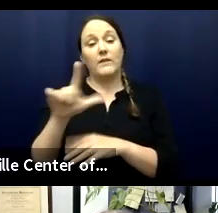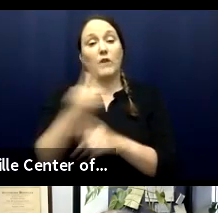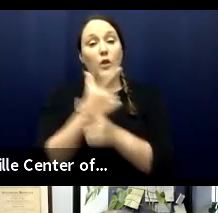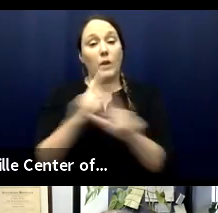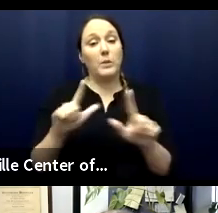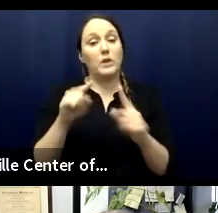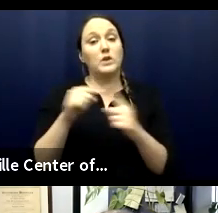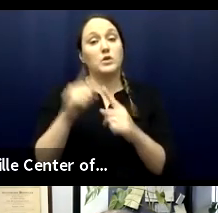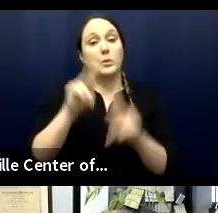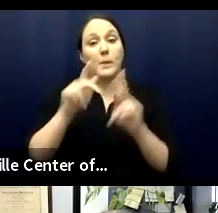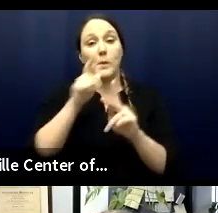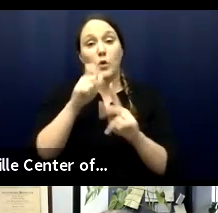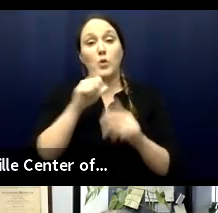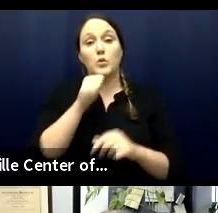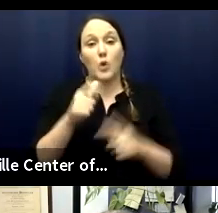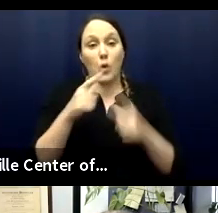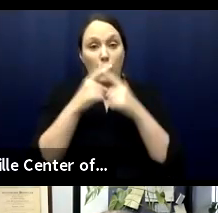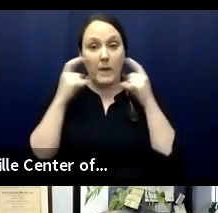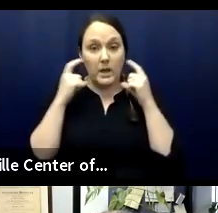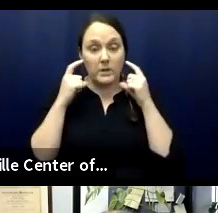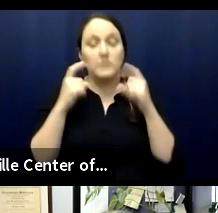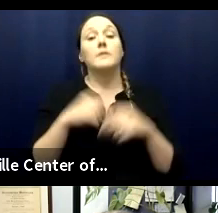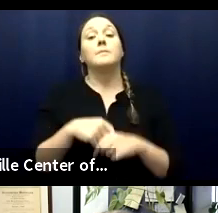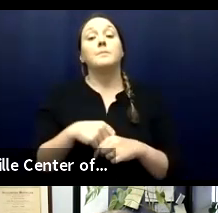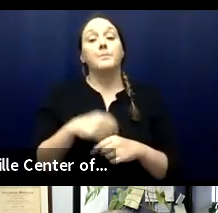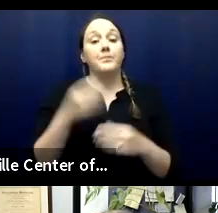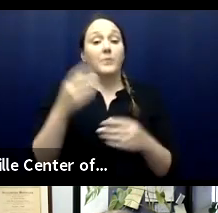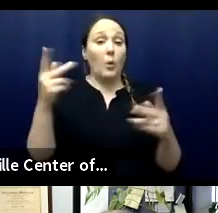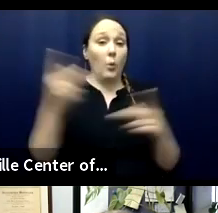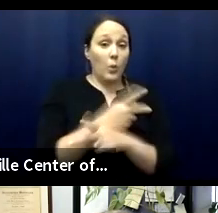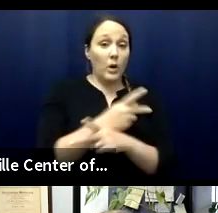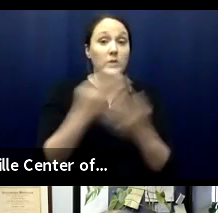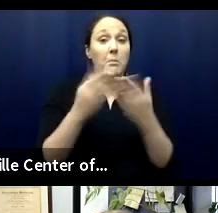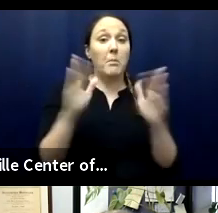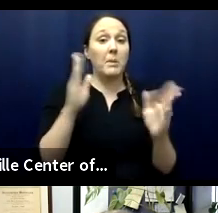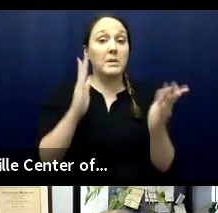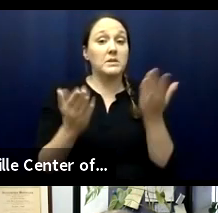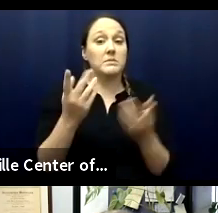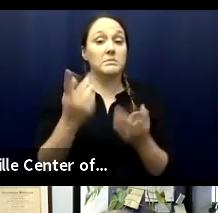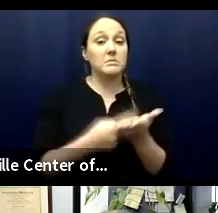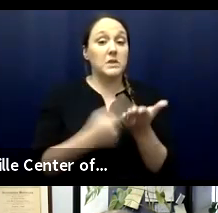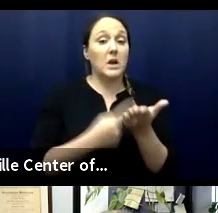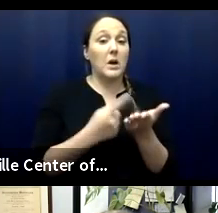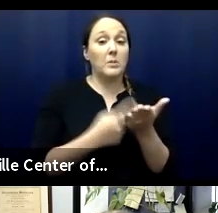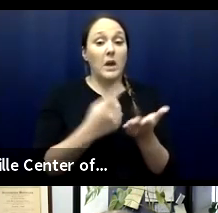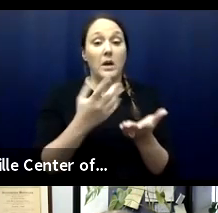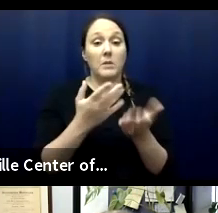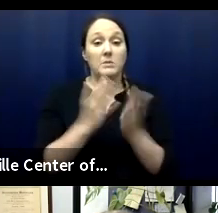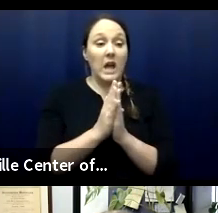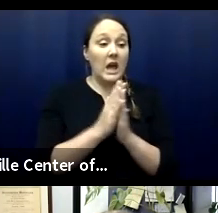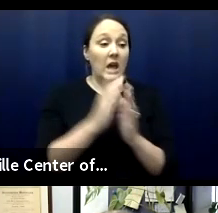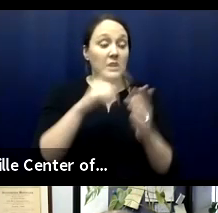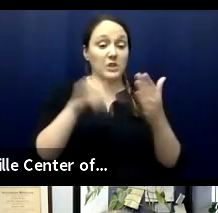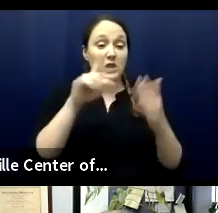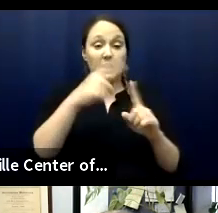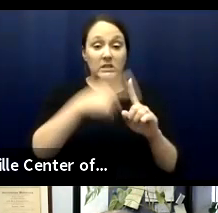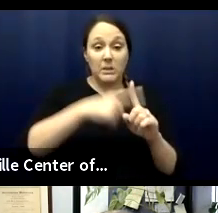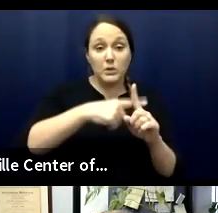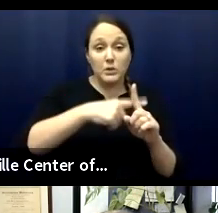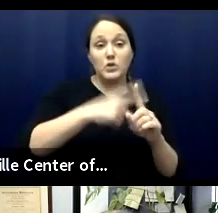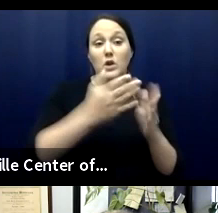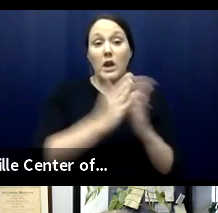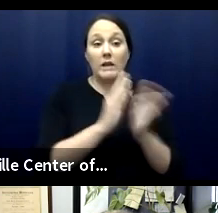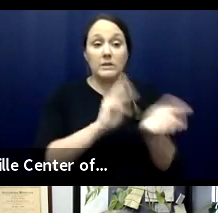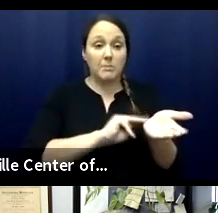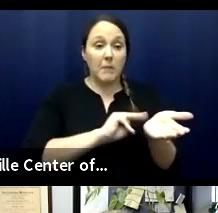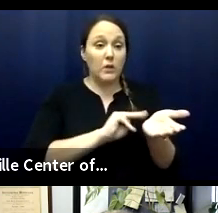not mask. Even worse, the public is sometimes met with an employee asking you to take temperatures and ask medical questions regarding exposure